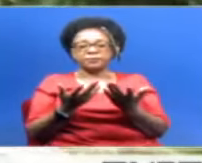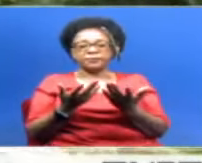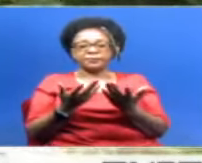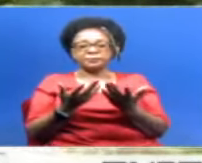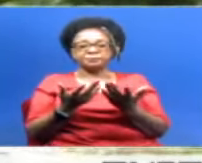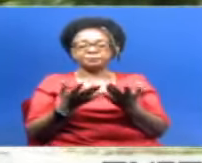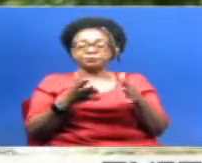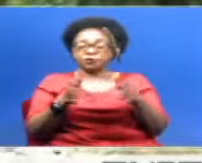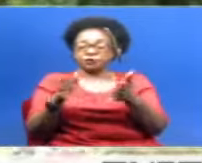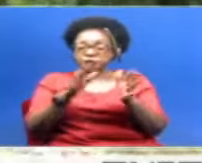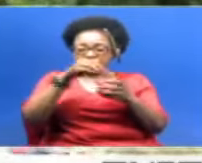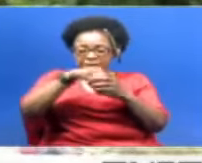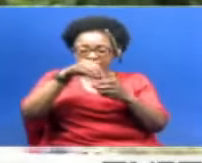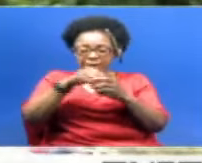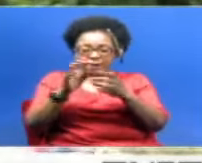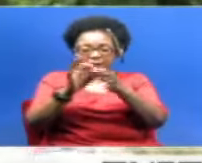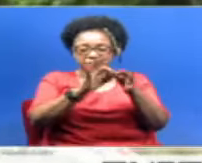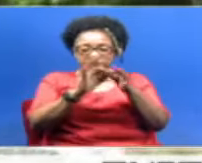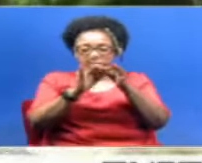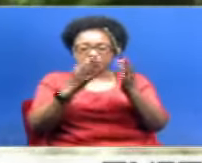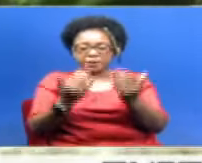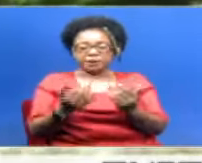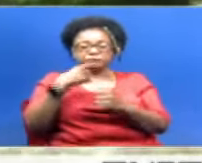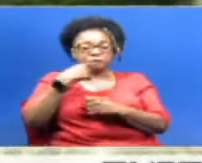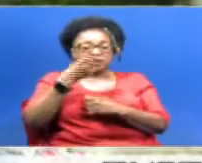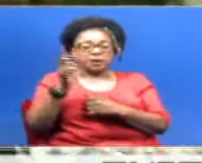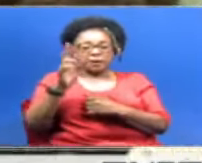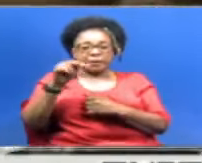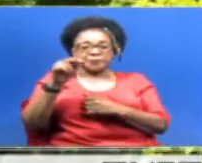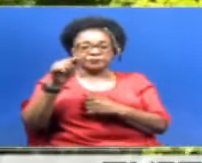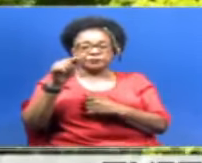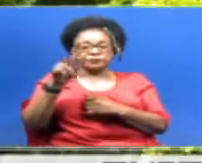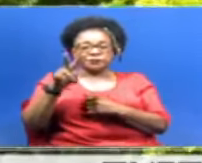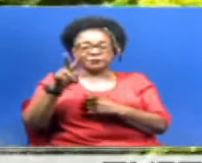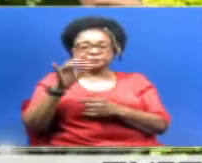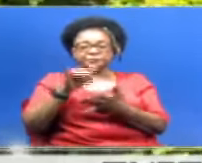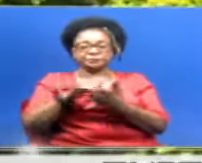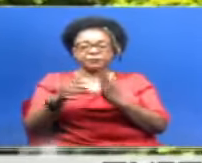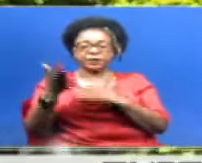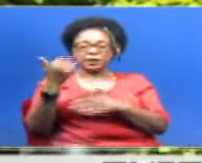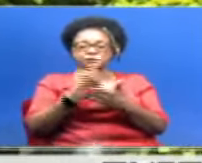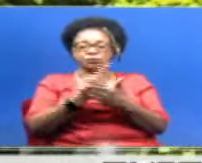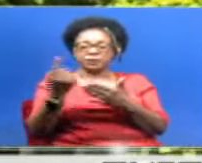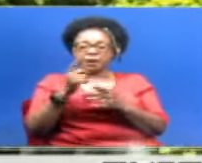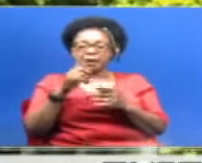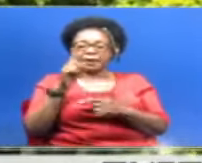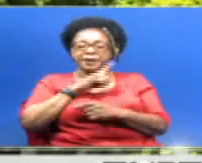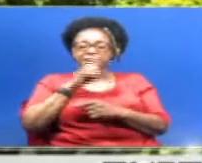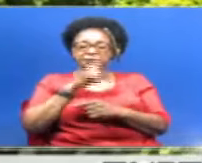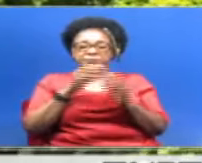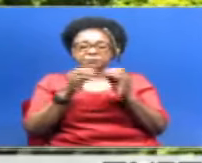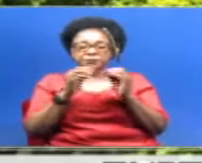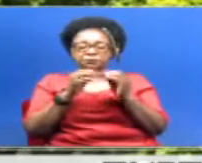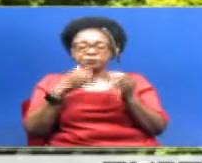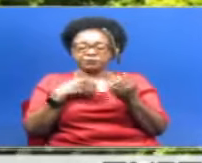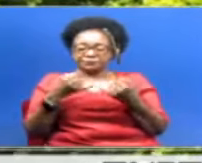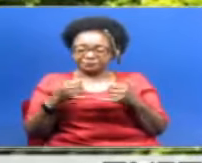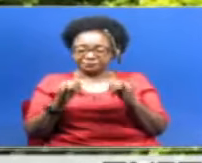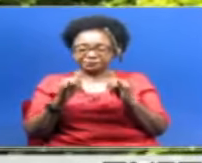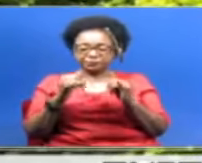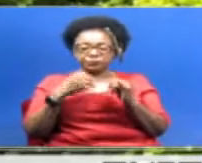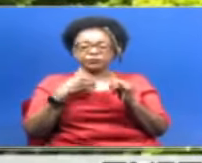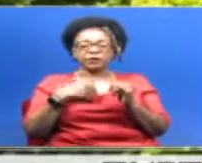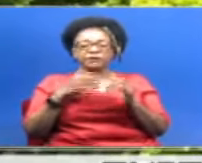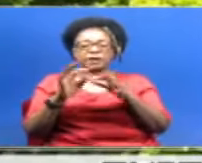Sources within the Azimio coalition now tell NTV that during last week's crisis meeting, there were attempts to have Azimio pull